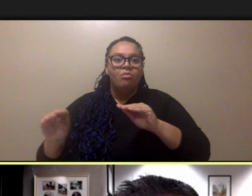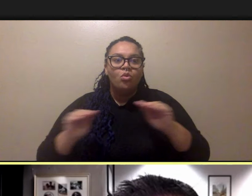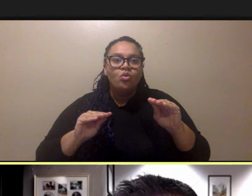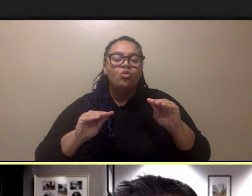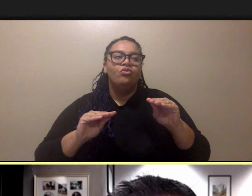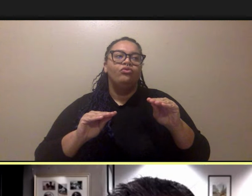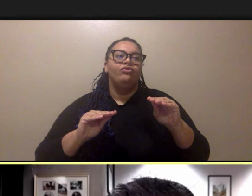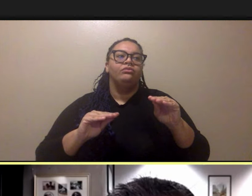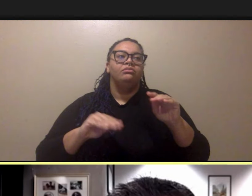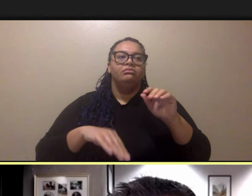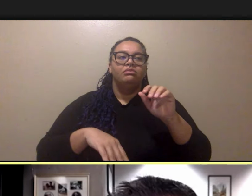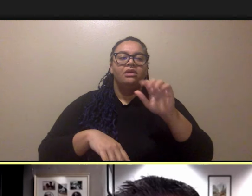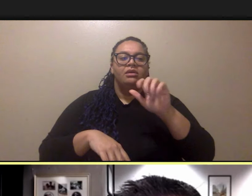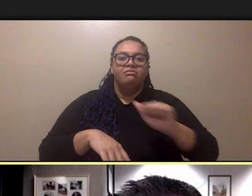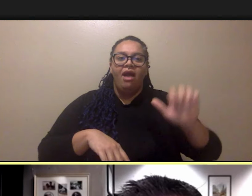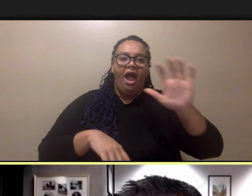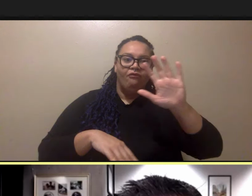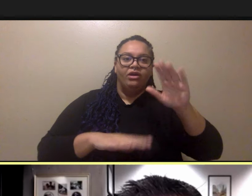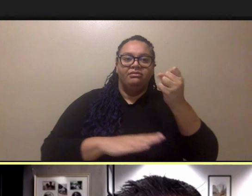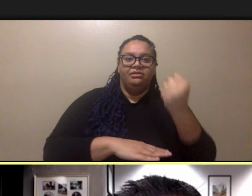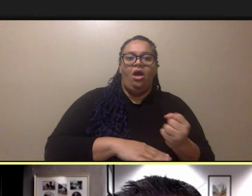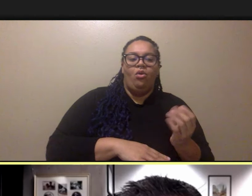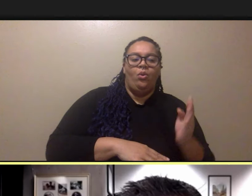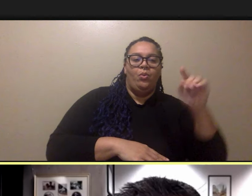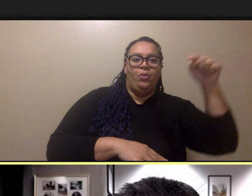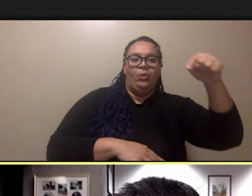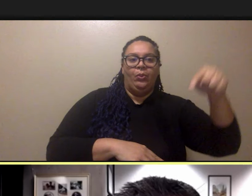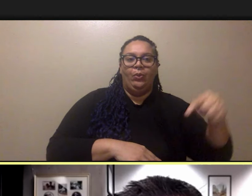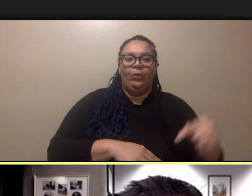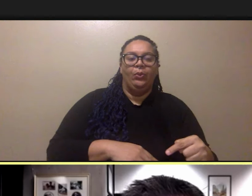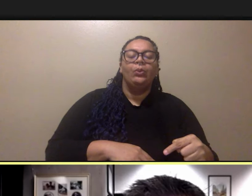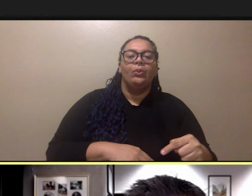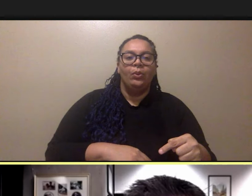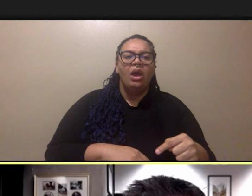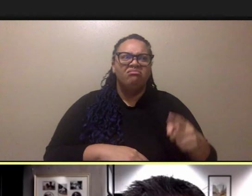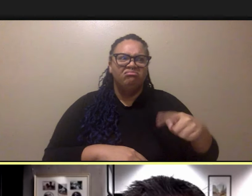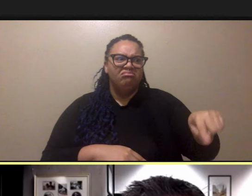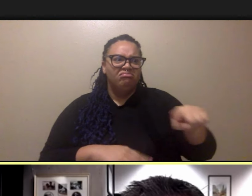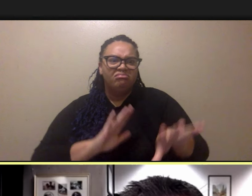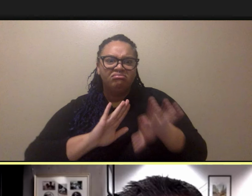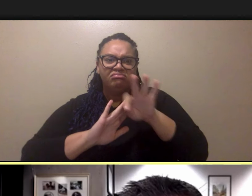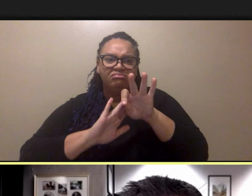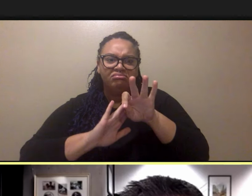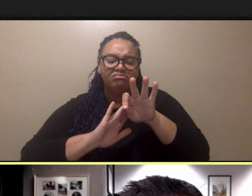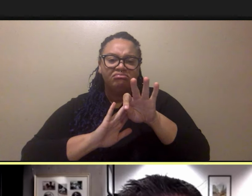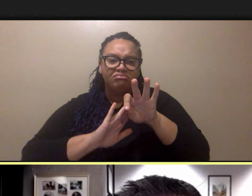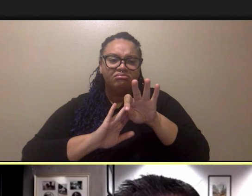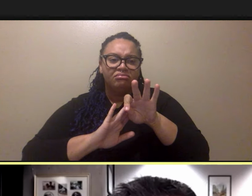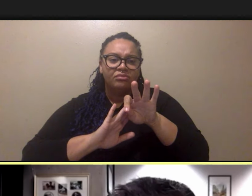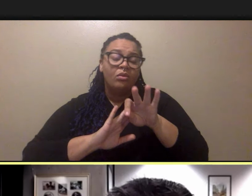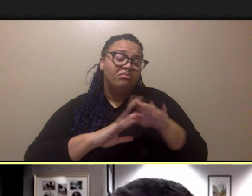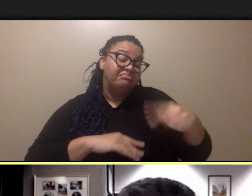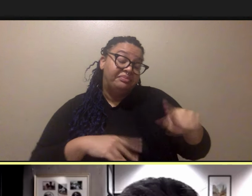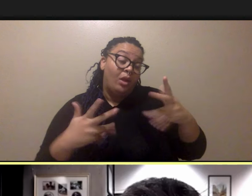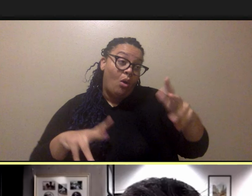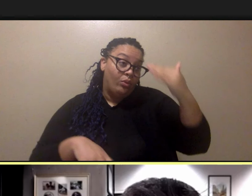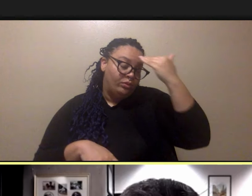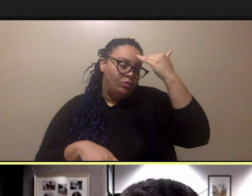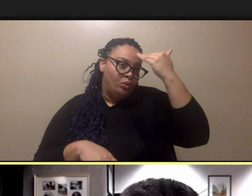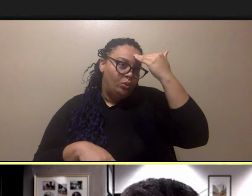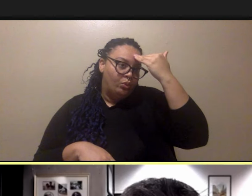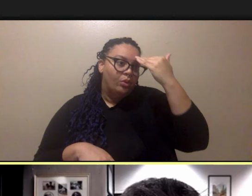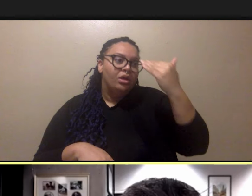coast in the 1400s. And what they discovered was, well, they already knew what were the kingdoms